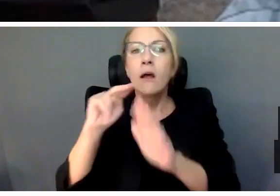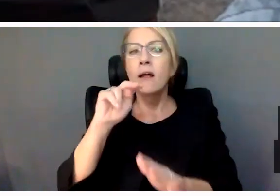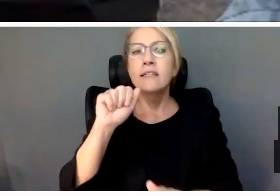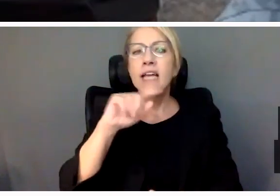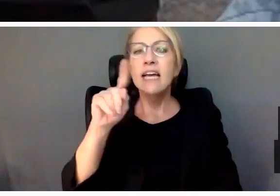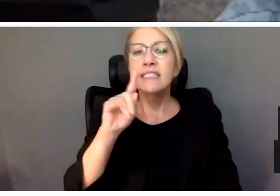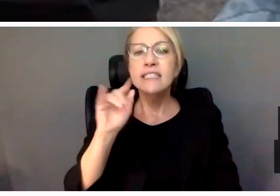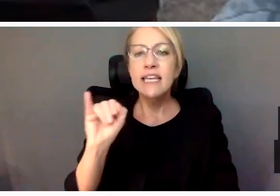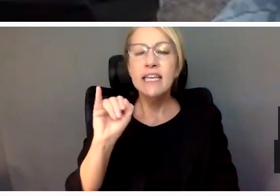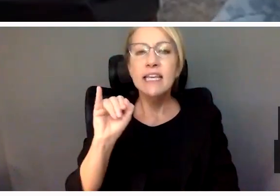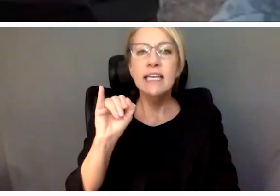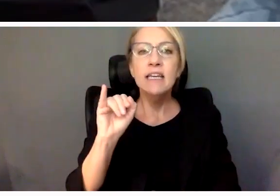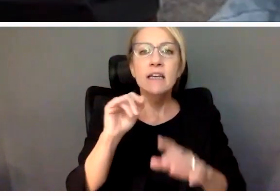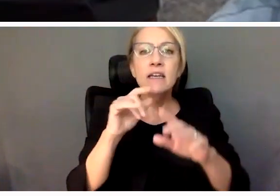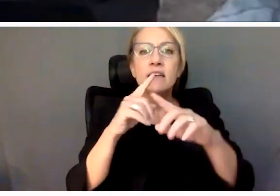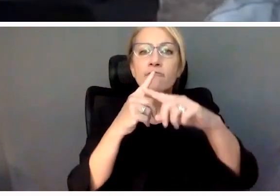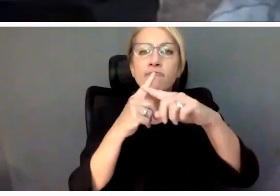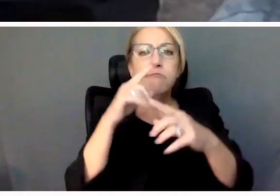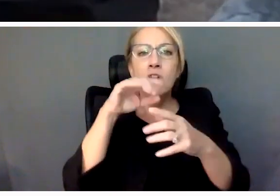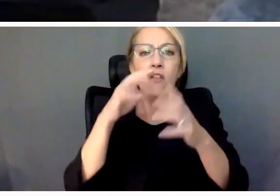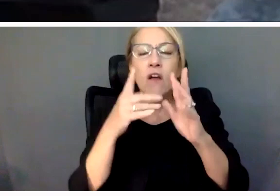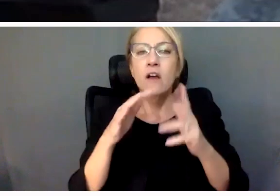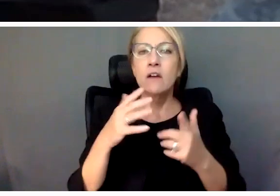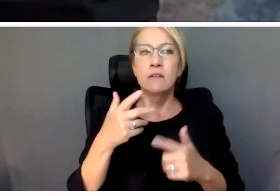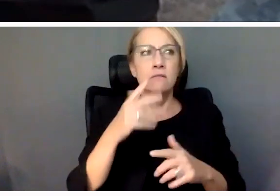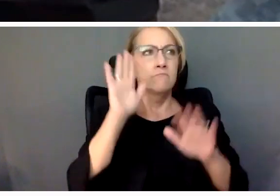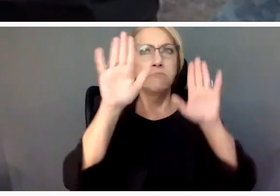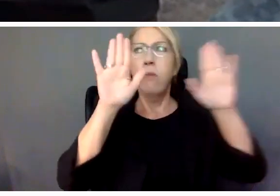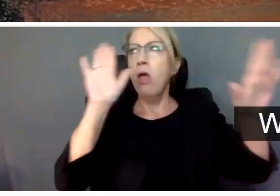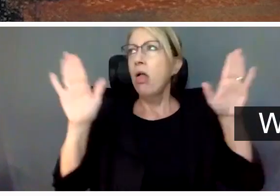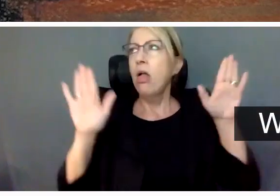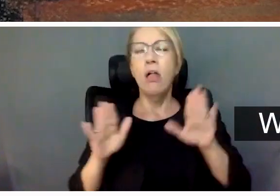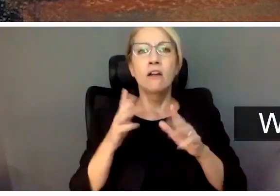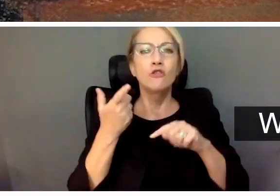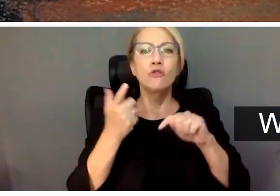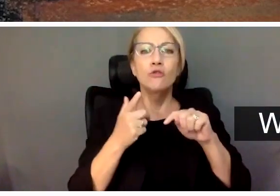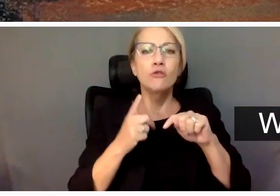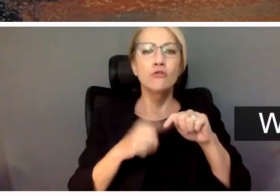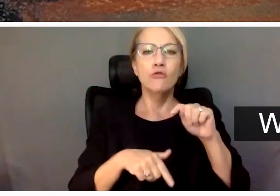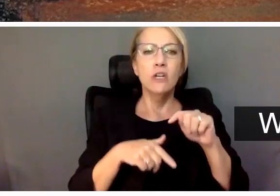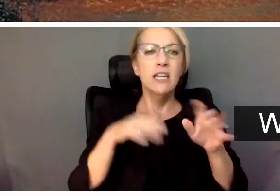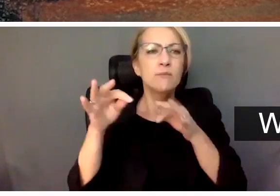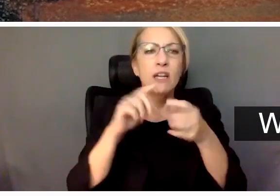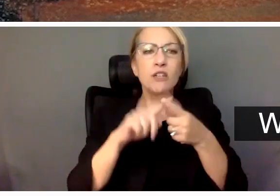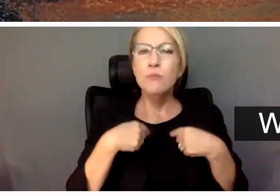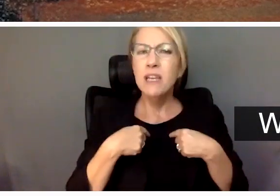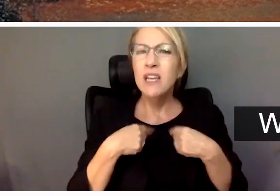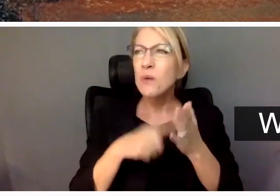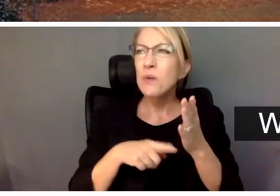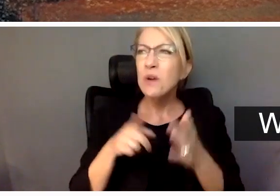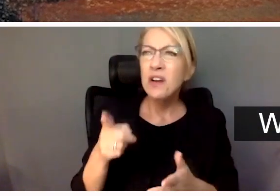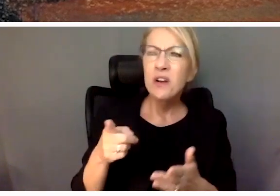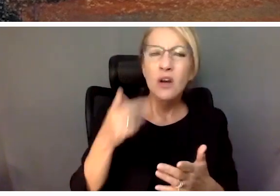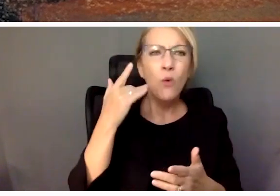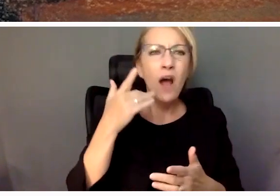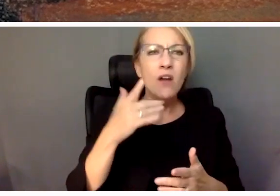you could not explain to me what Nazism was. What are they? Why are they hiring Hitler,